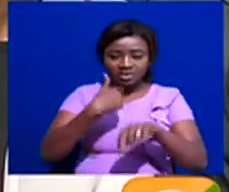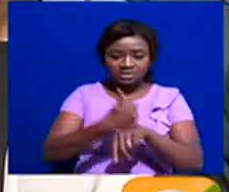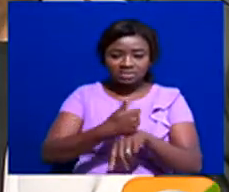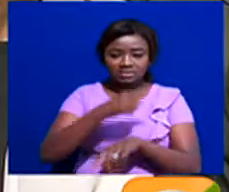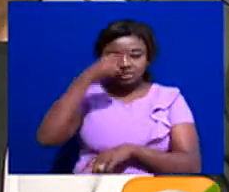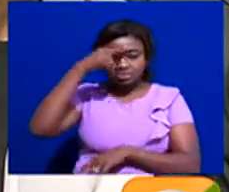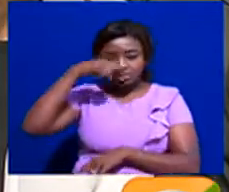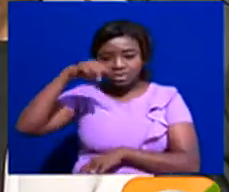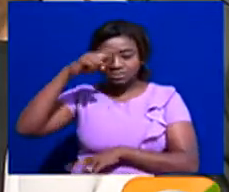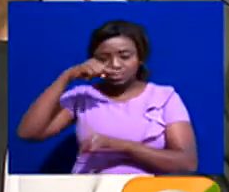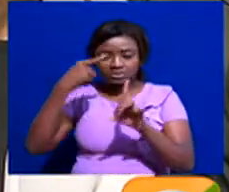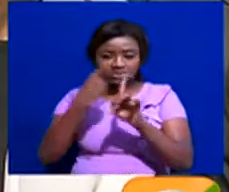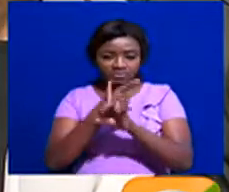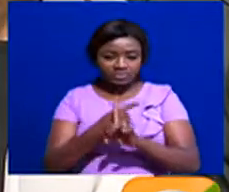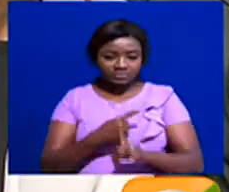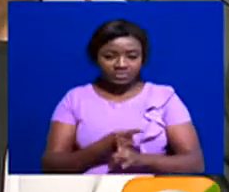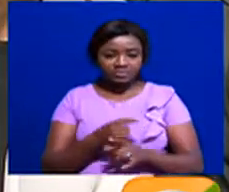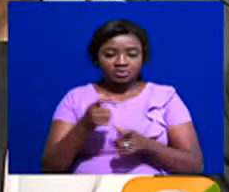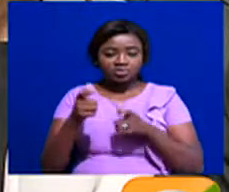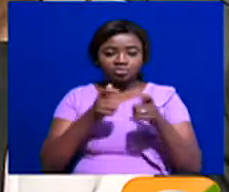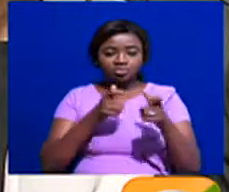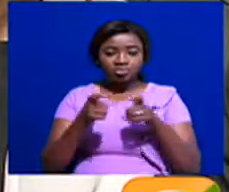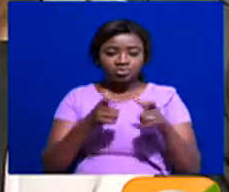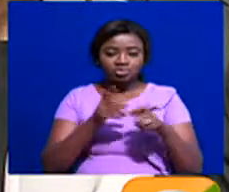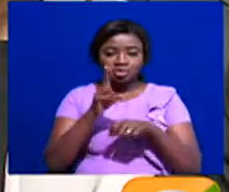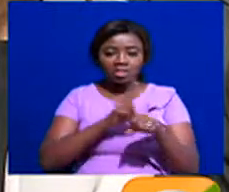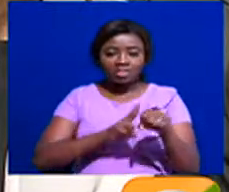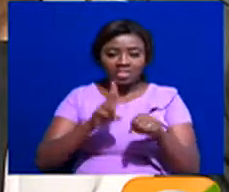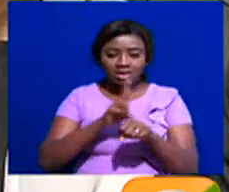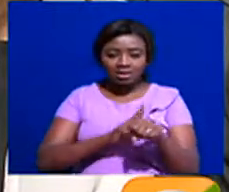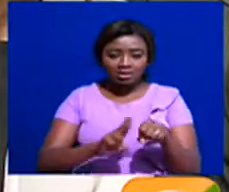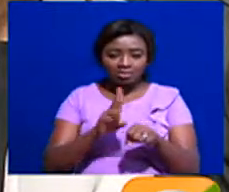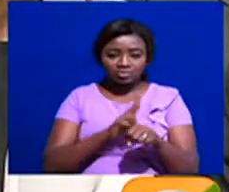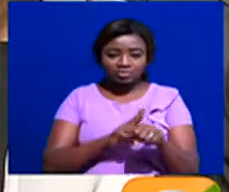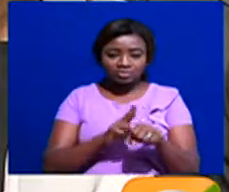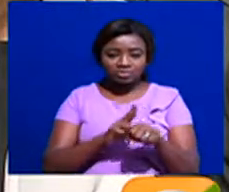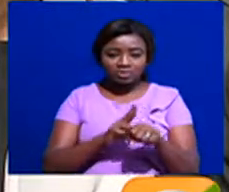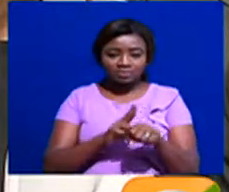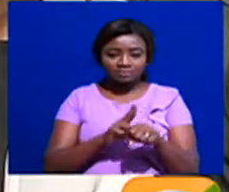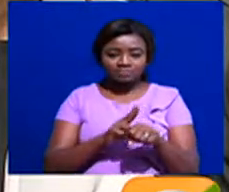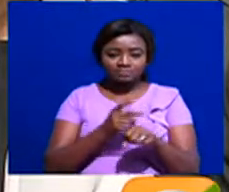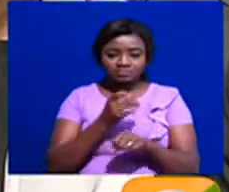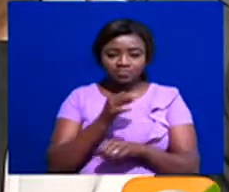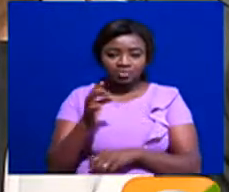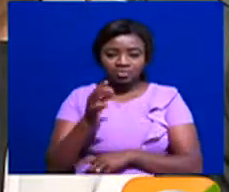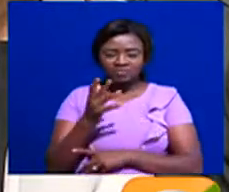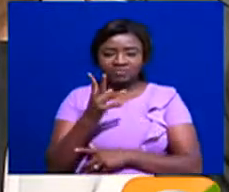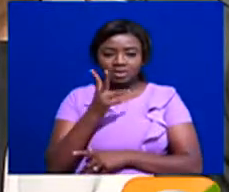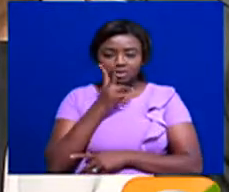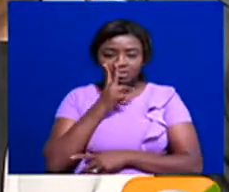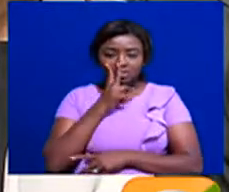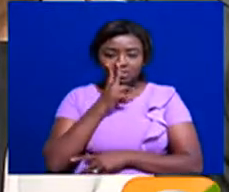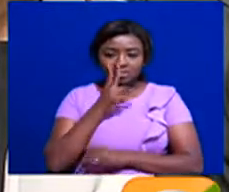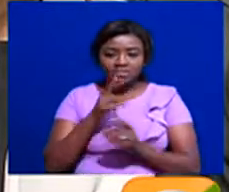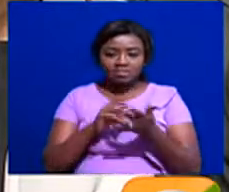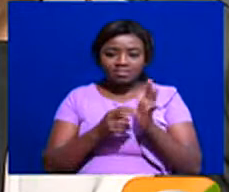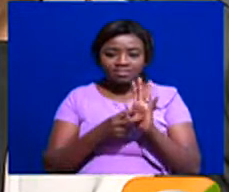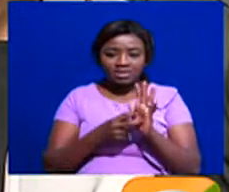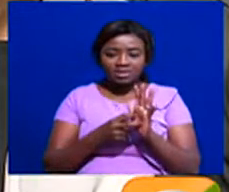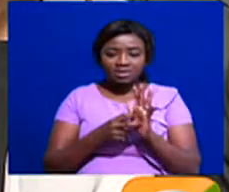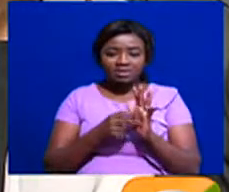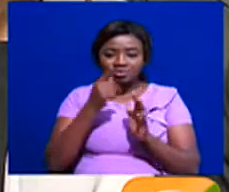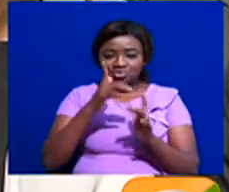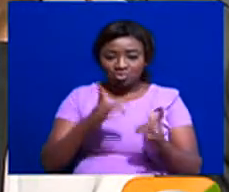combat the use, the picking up of the using of tobacco, we should not leave the people who are